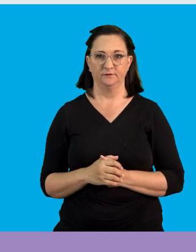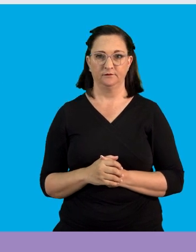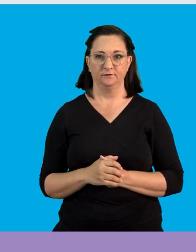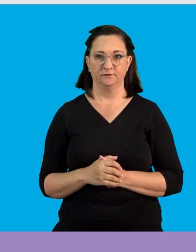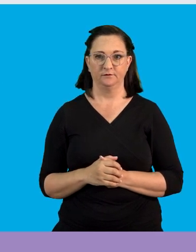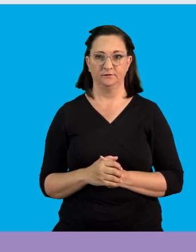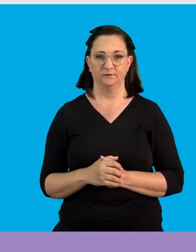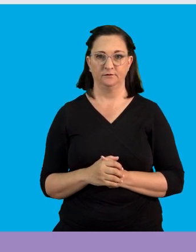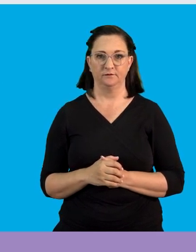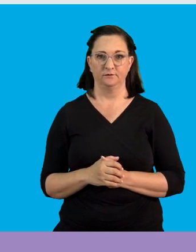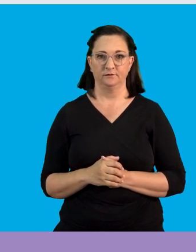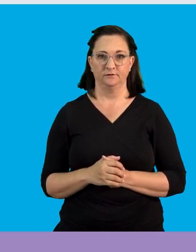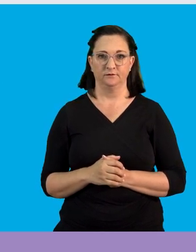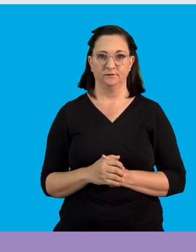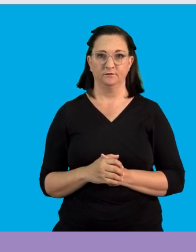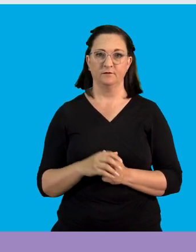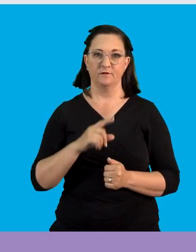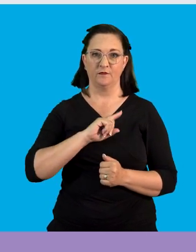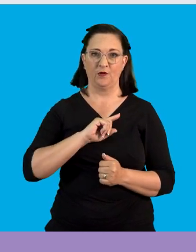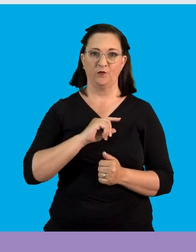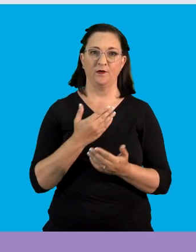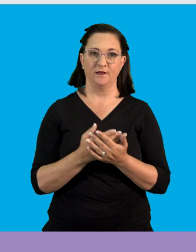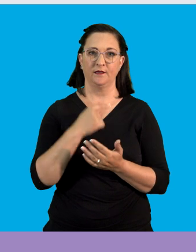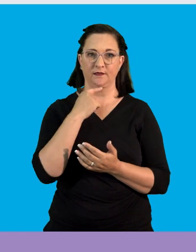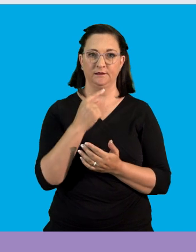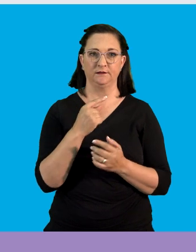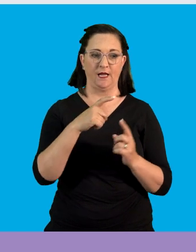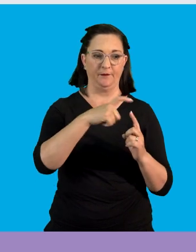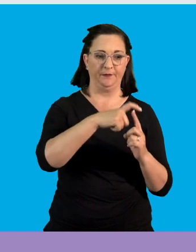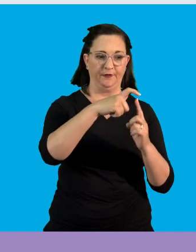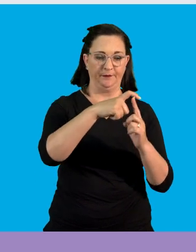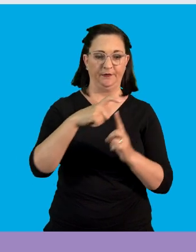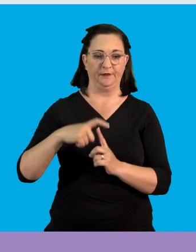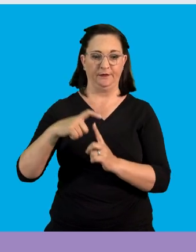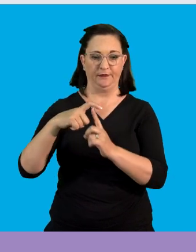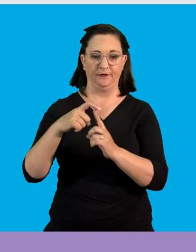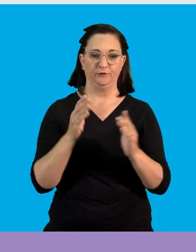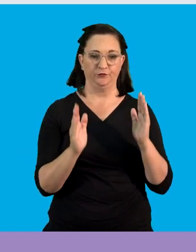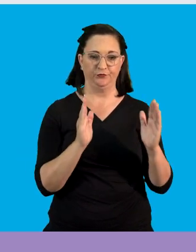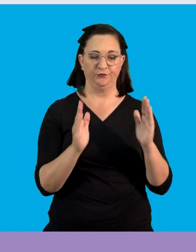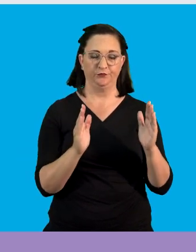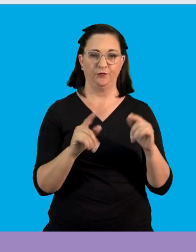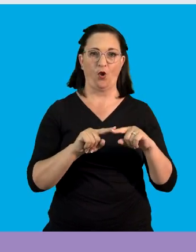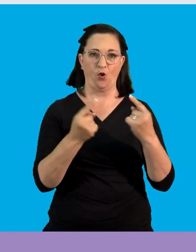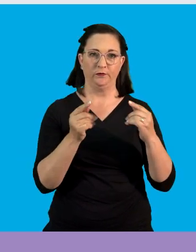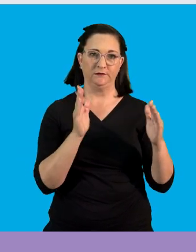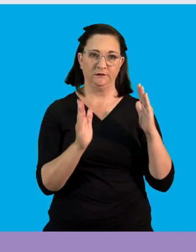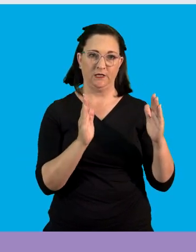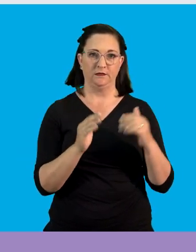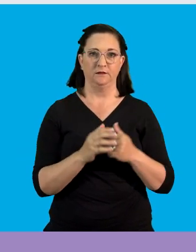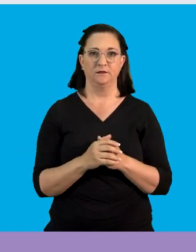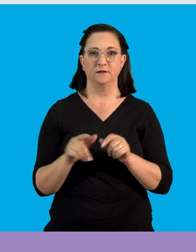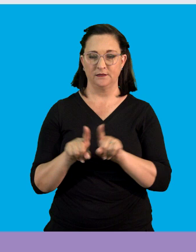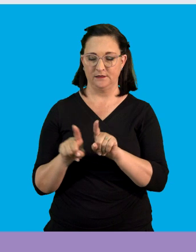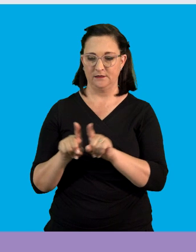a parallel mark on both the square and the rhombus, and we can use double arrowheads for the opposite